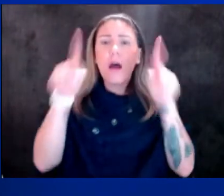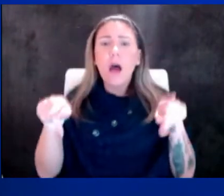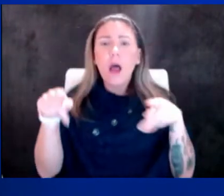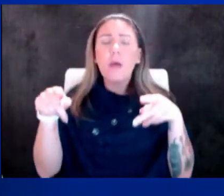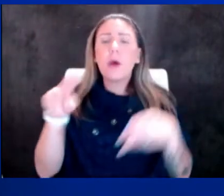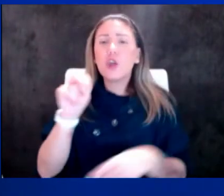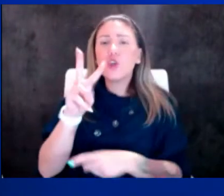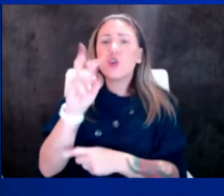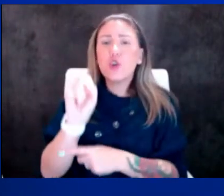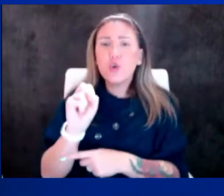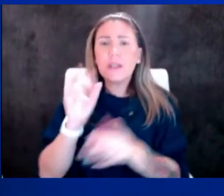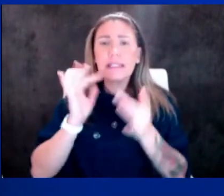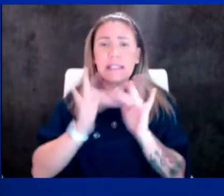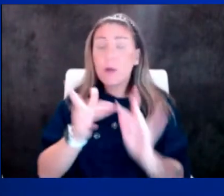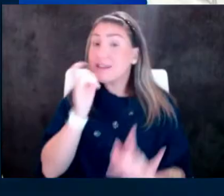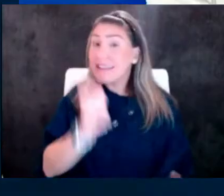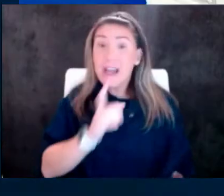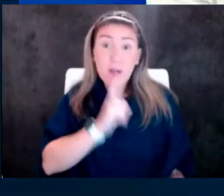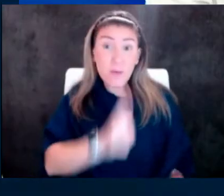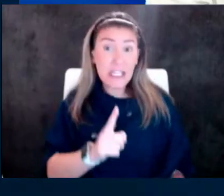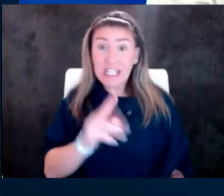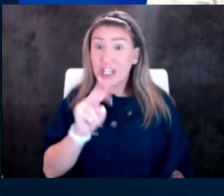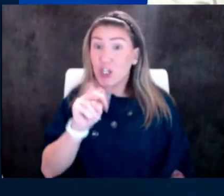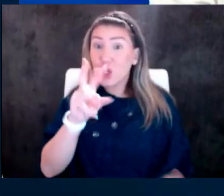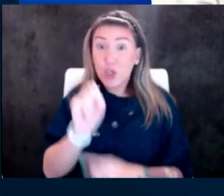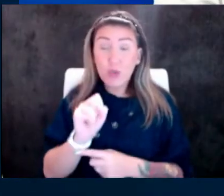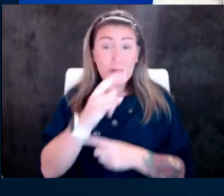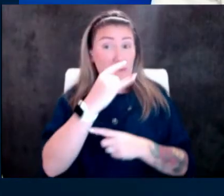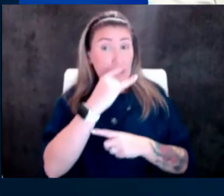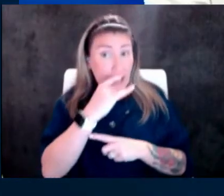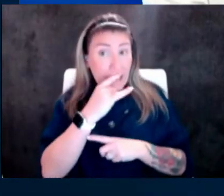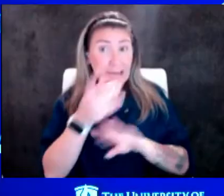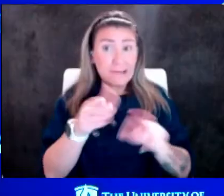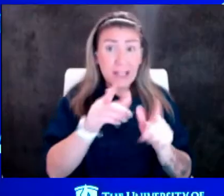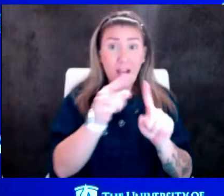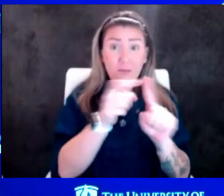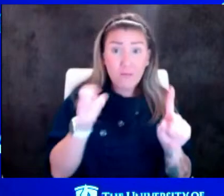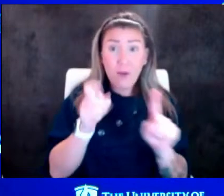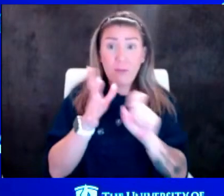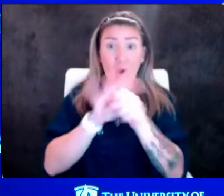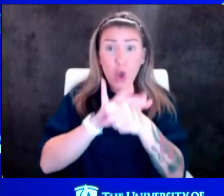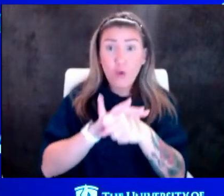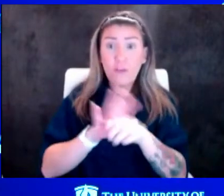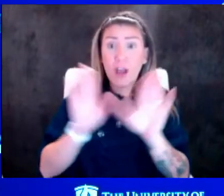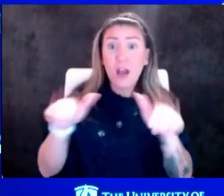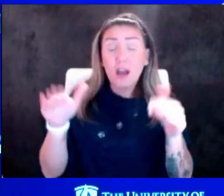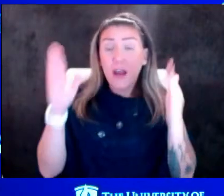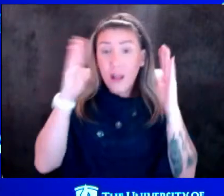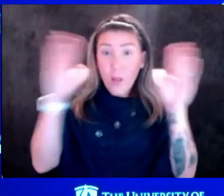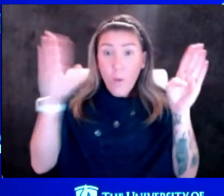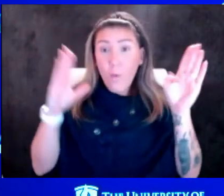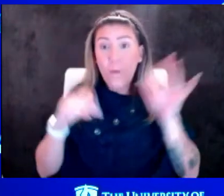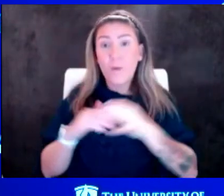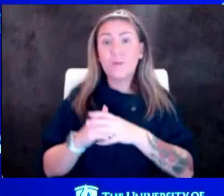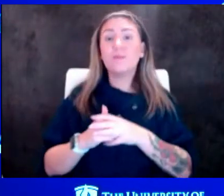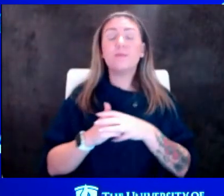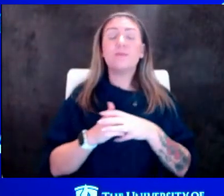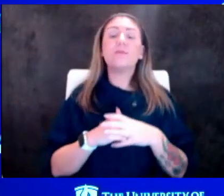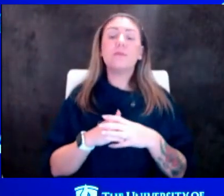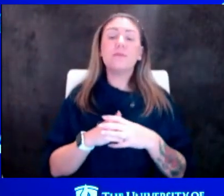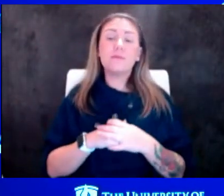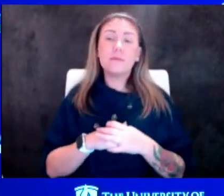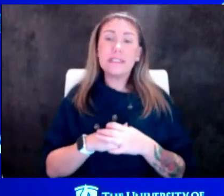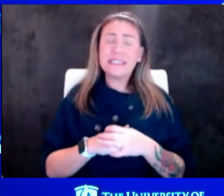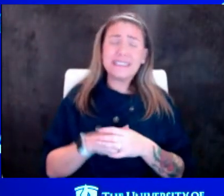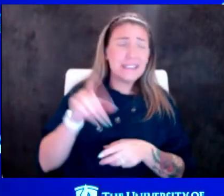real news. Hawkeye, kids die from COVID. Newsflash. Yeah, again, I think it really needs to go back